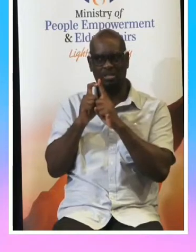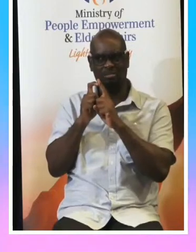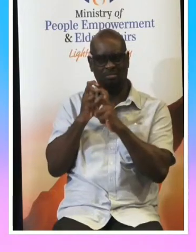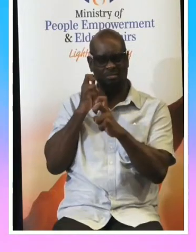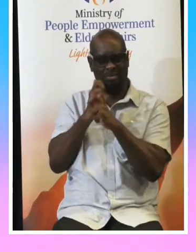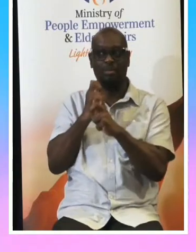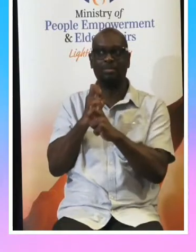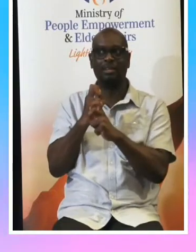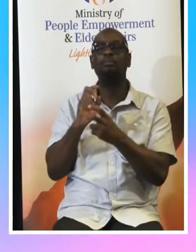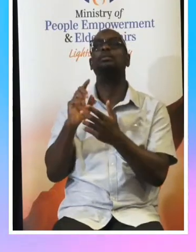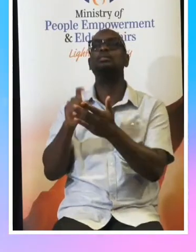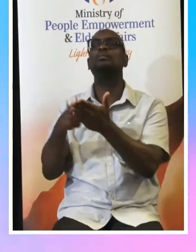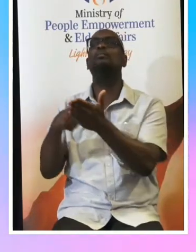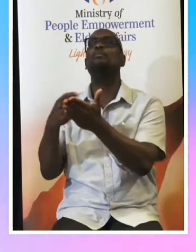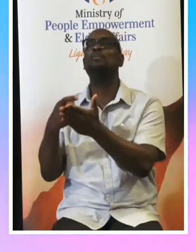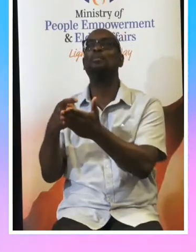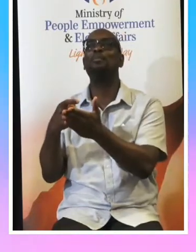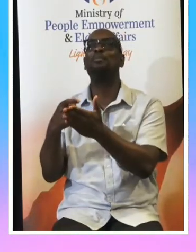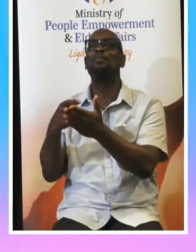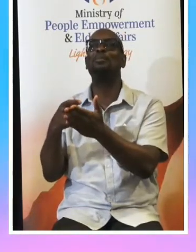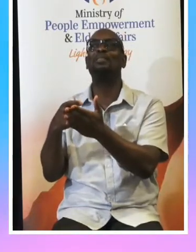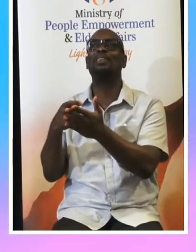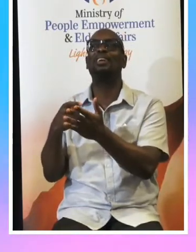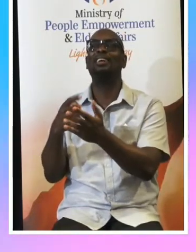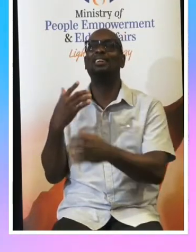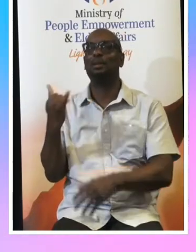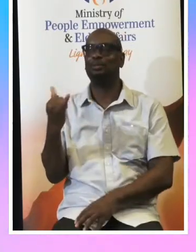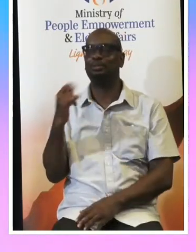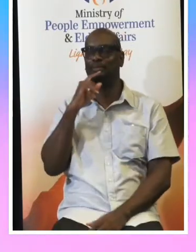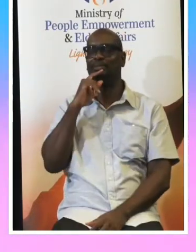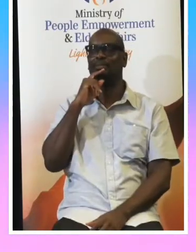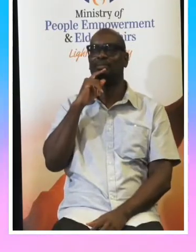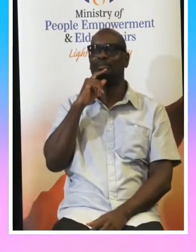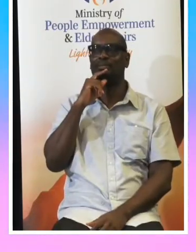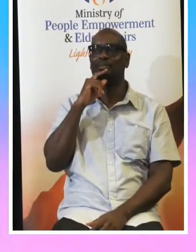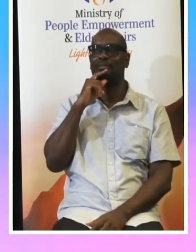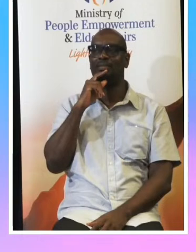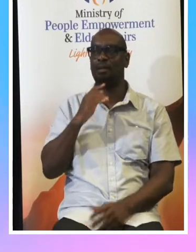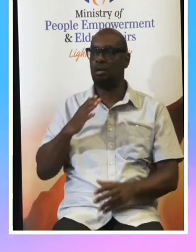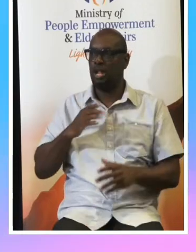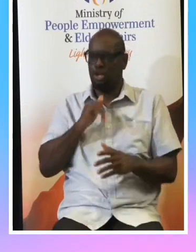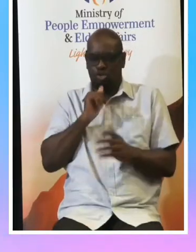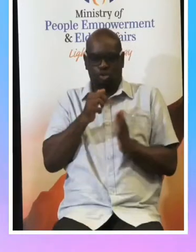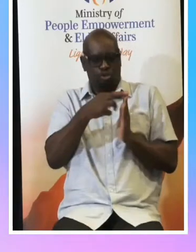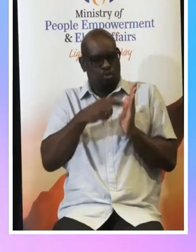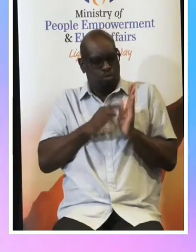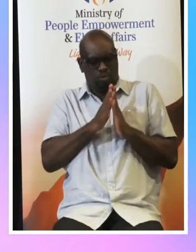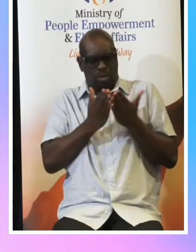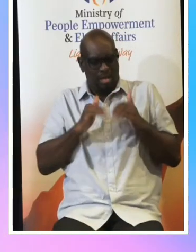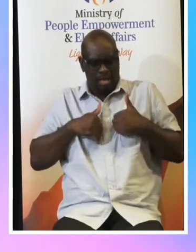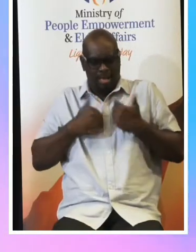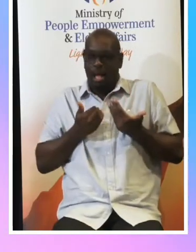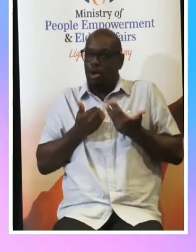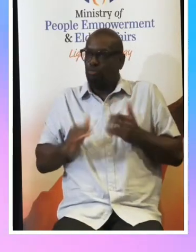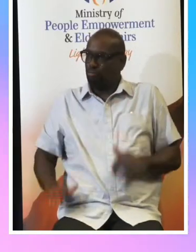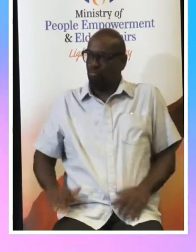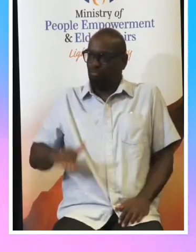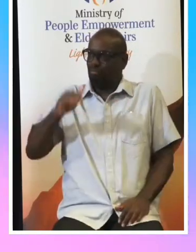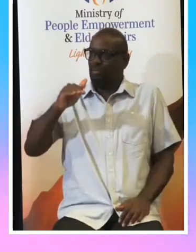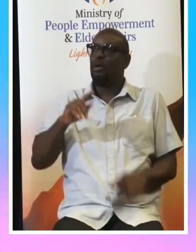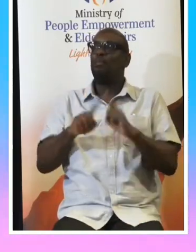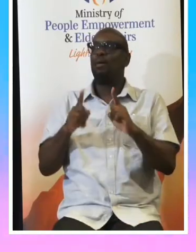I know there's no manual, but the greatest gift I have ever received was that of my parents who